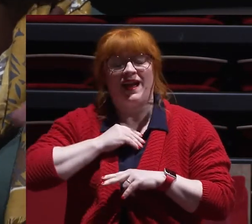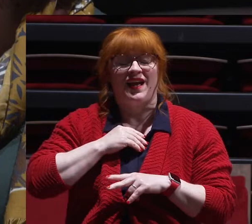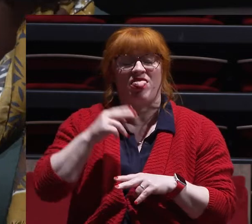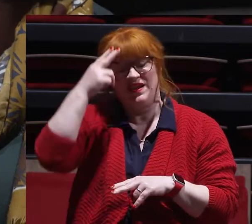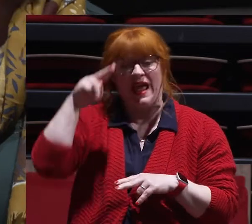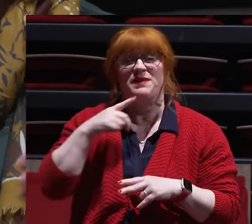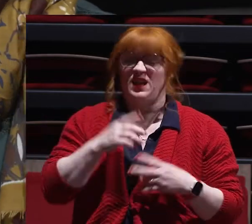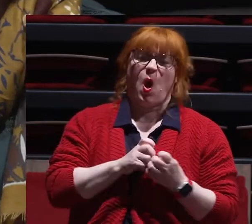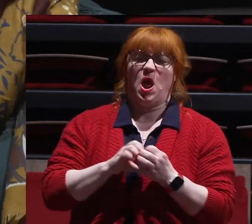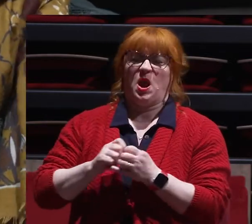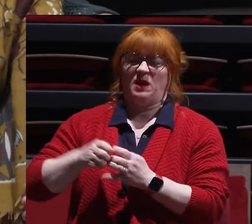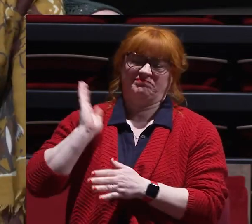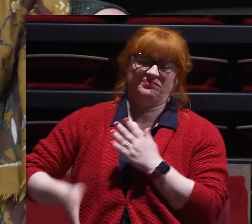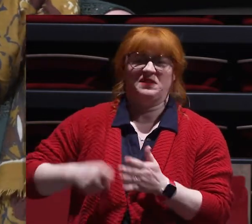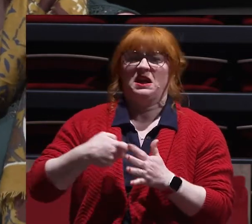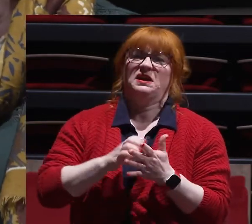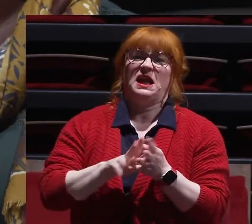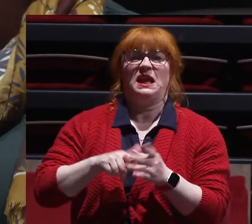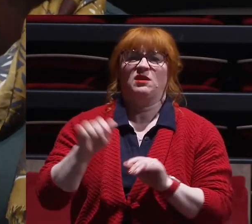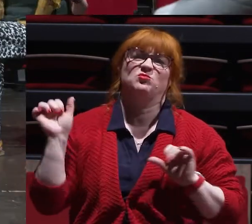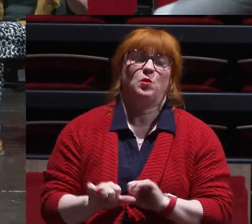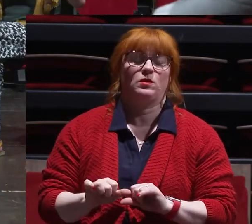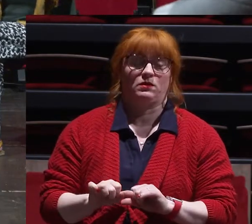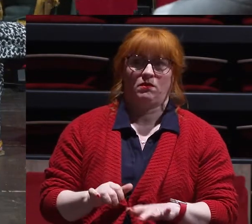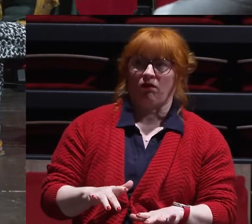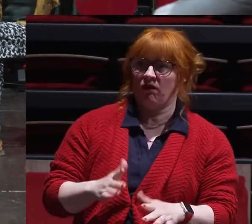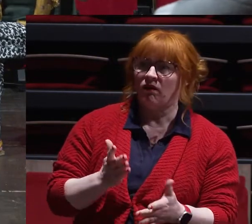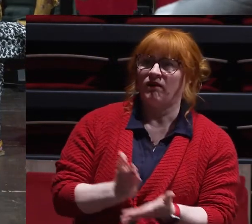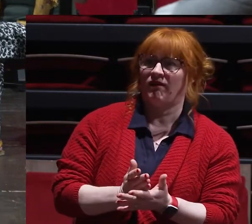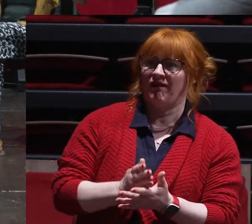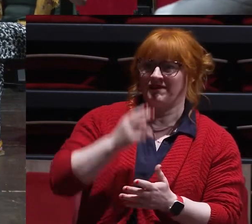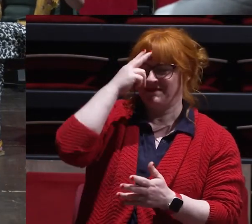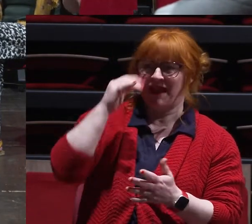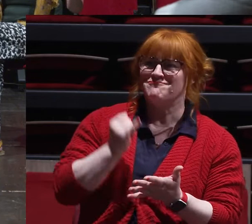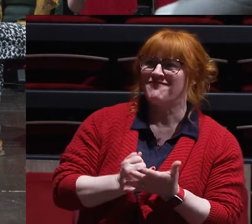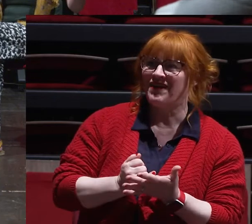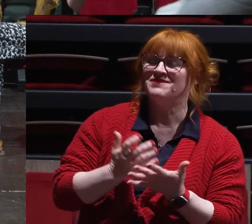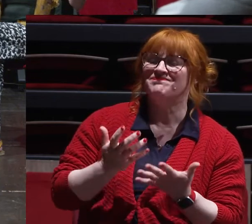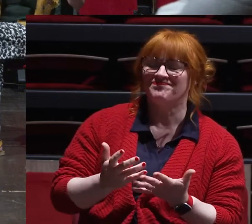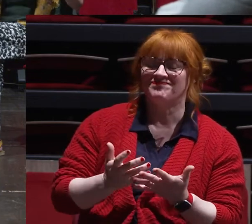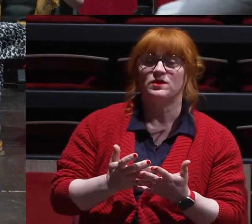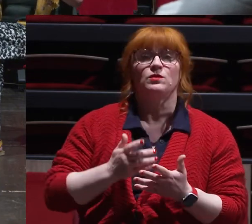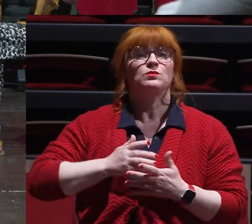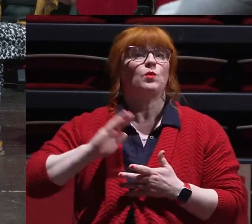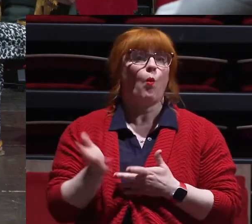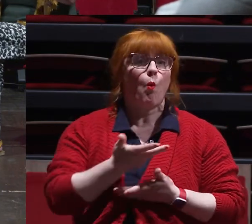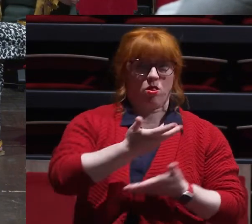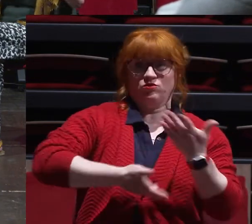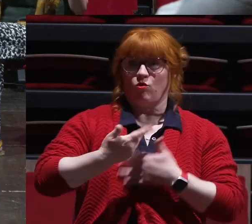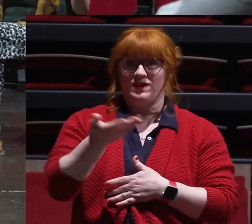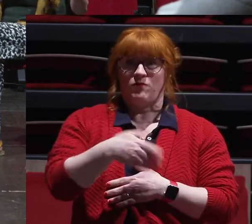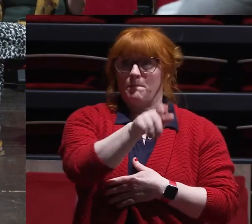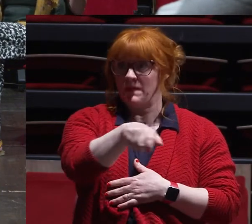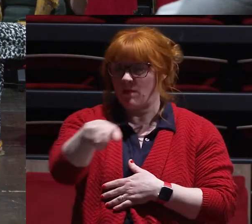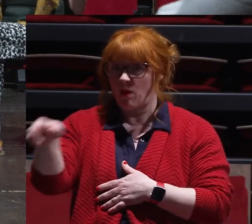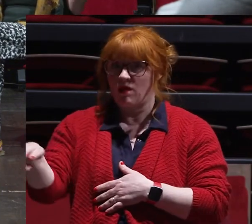So you've been going by the wrong name all these years. So all these amazing stories that had come out. And I was like, if I write each one of these as a